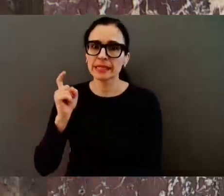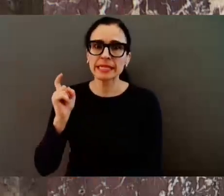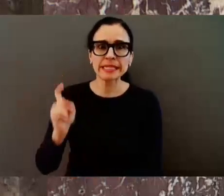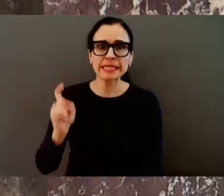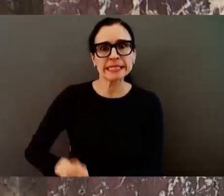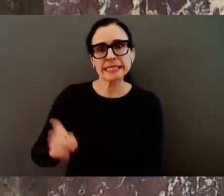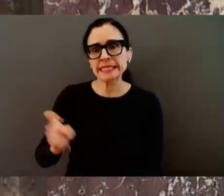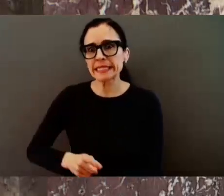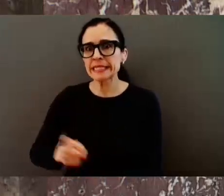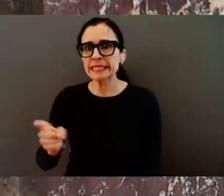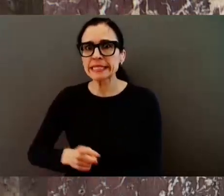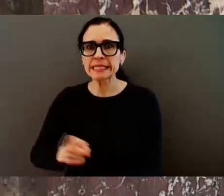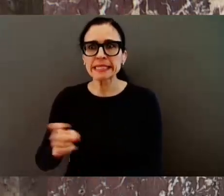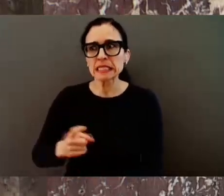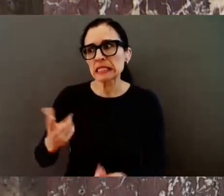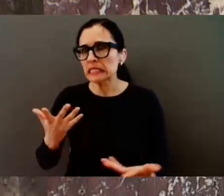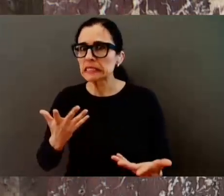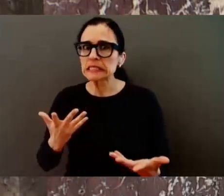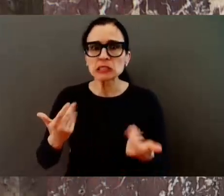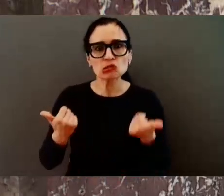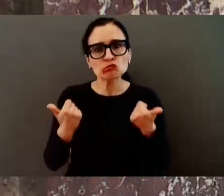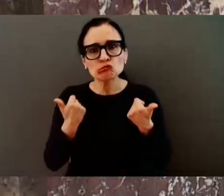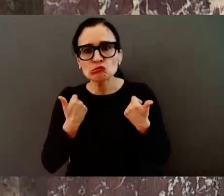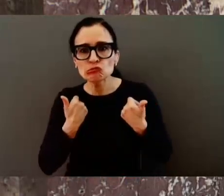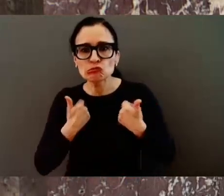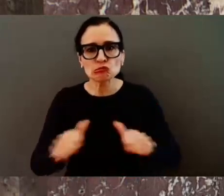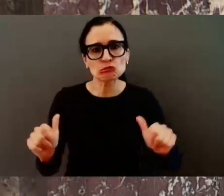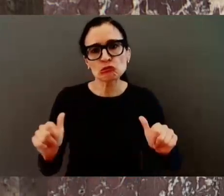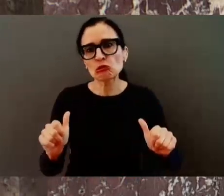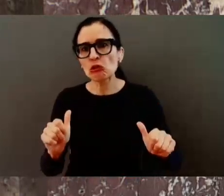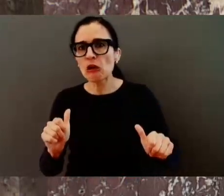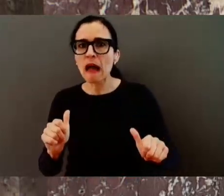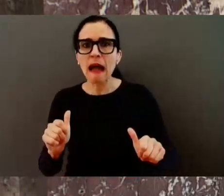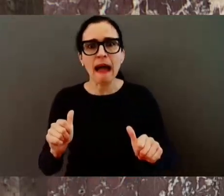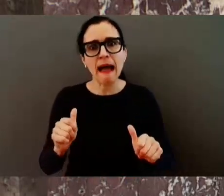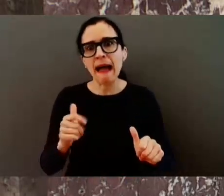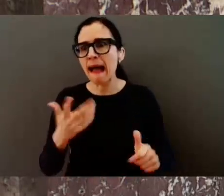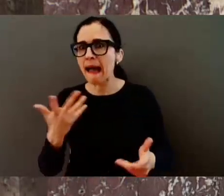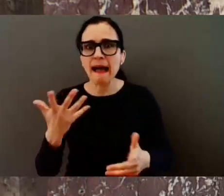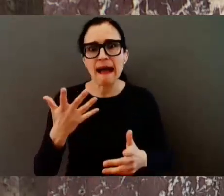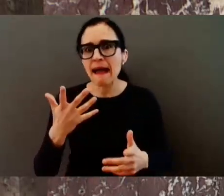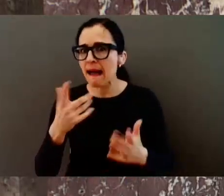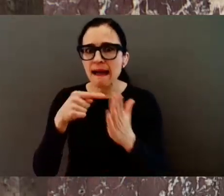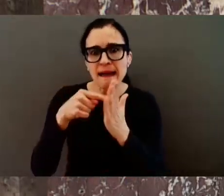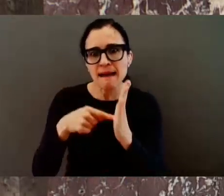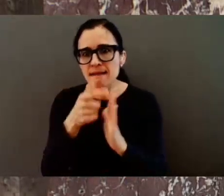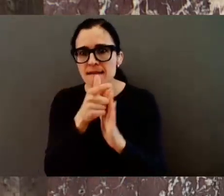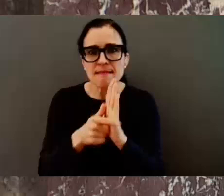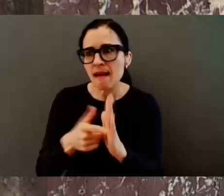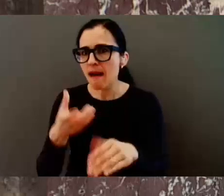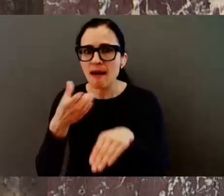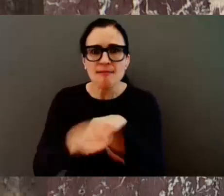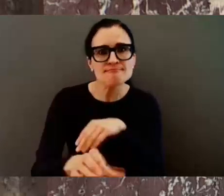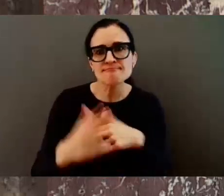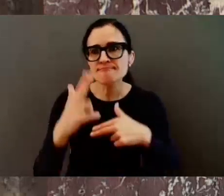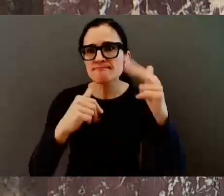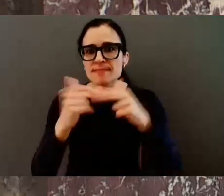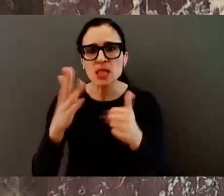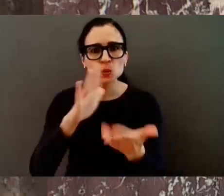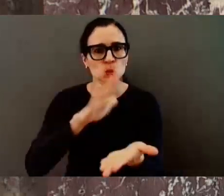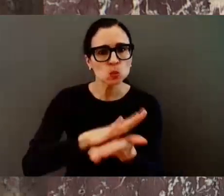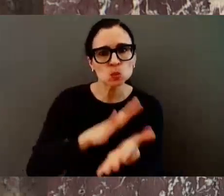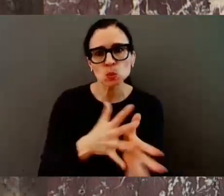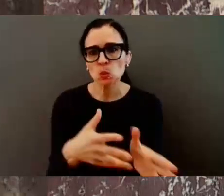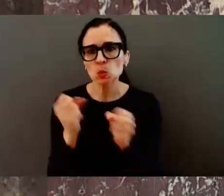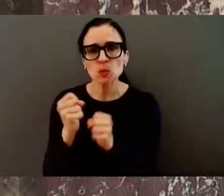school quickly, because we're 8 years into this government and they cannot build anything to do